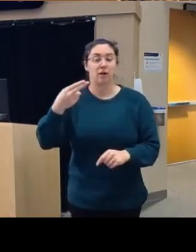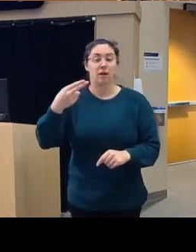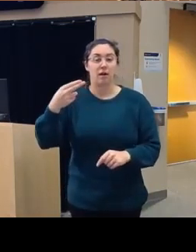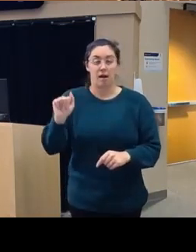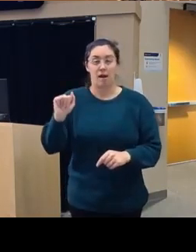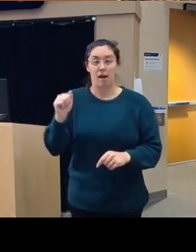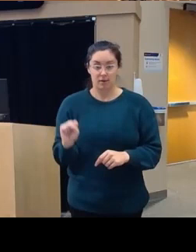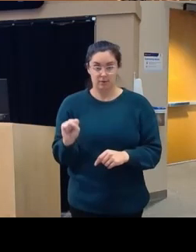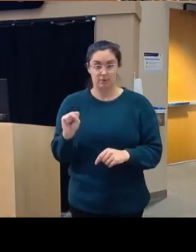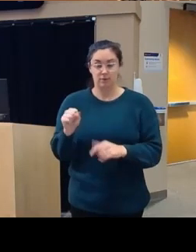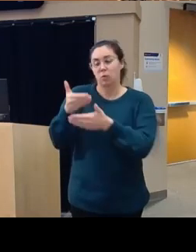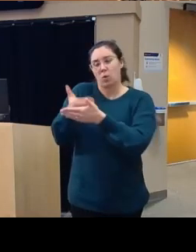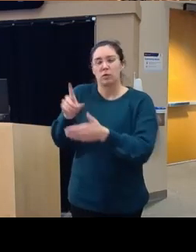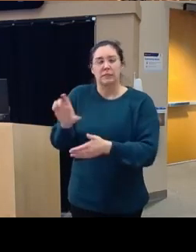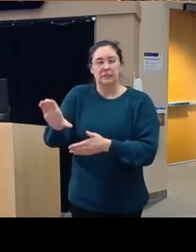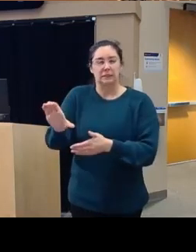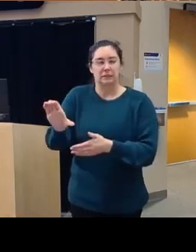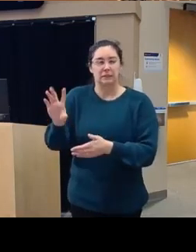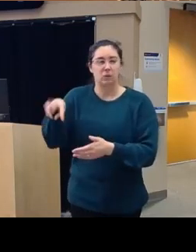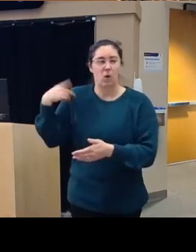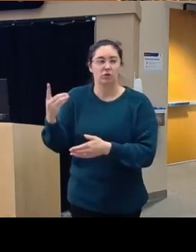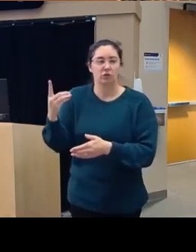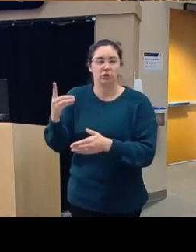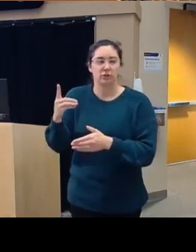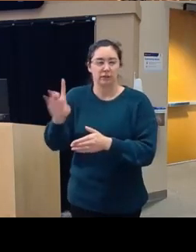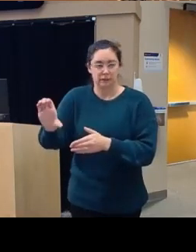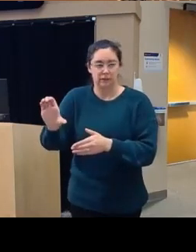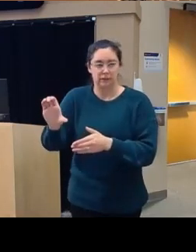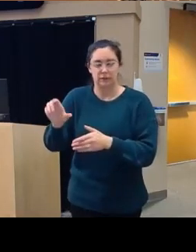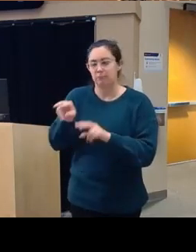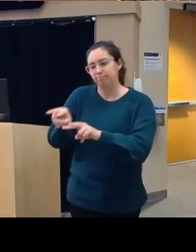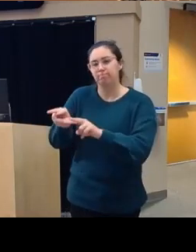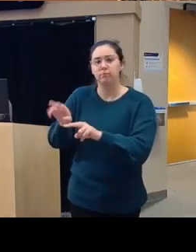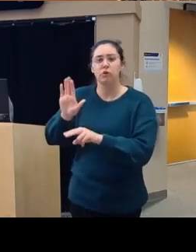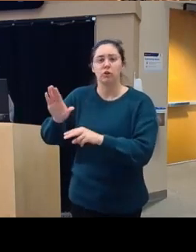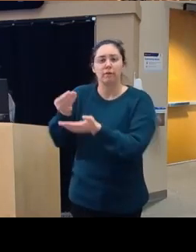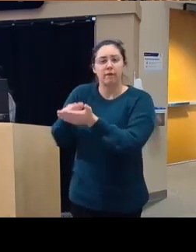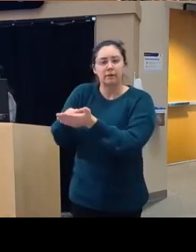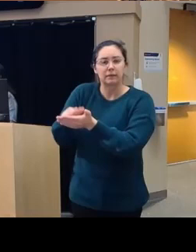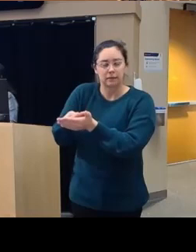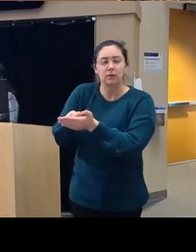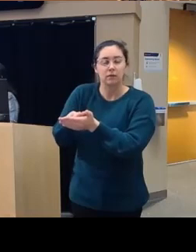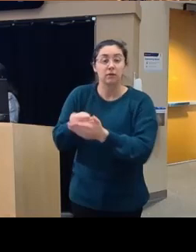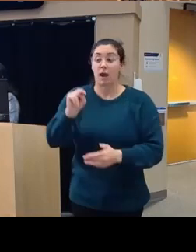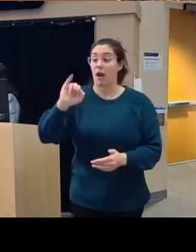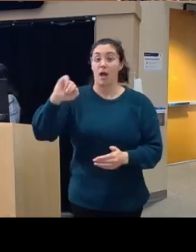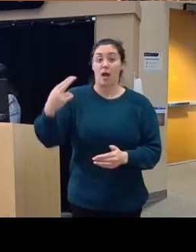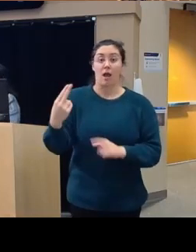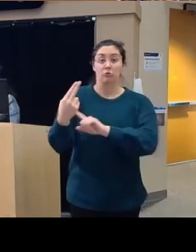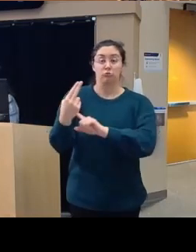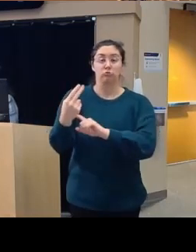much as I do, living near Washington and being very dependent on NIH funding. But NIH